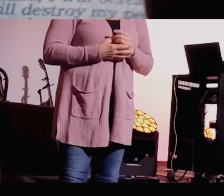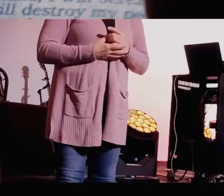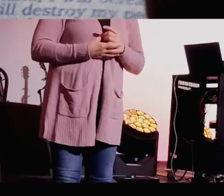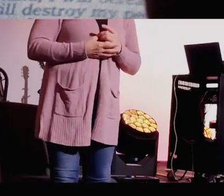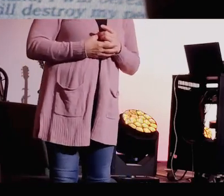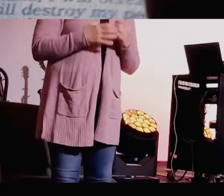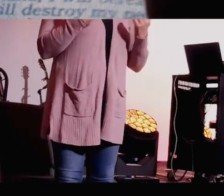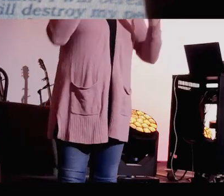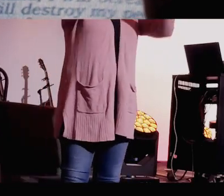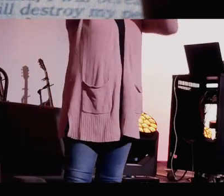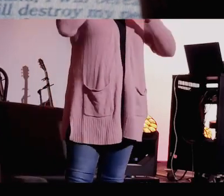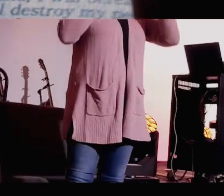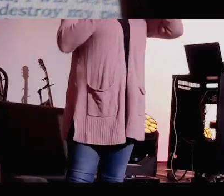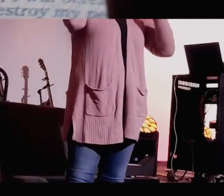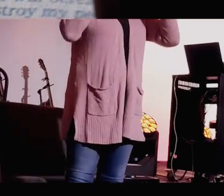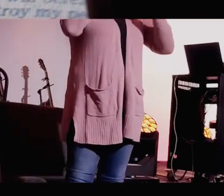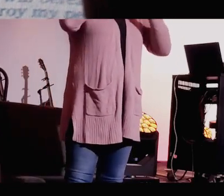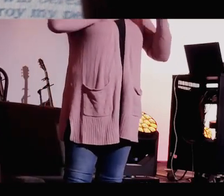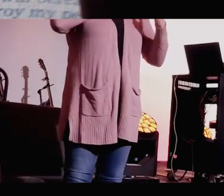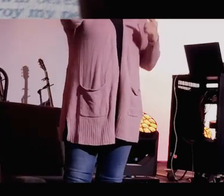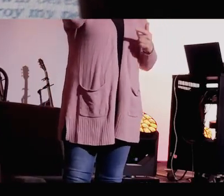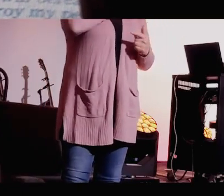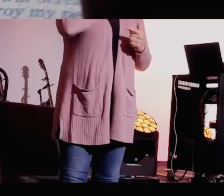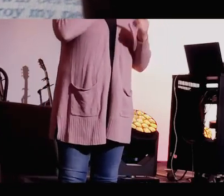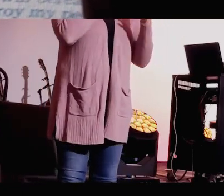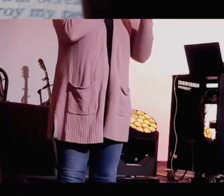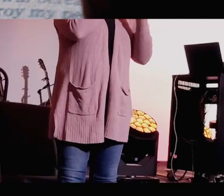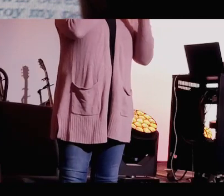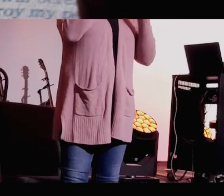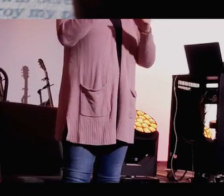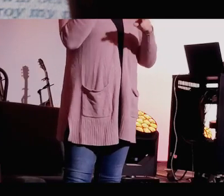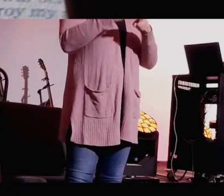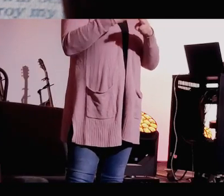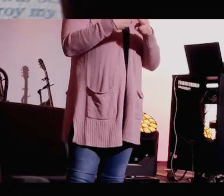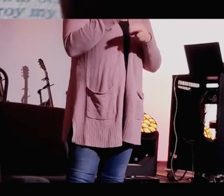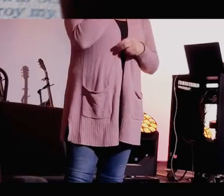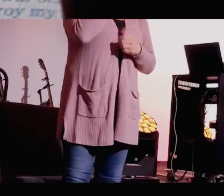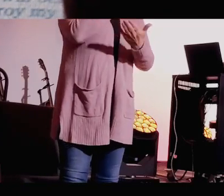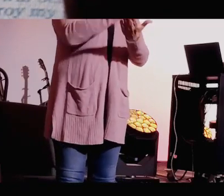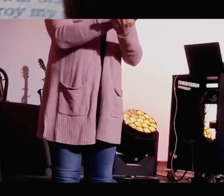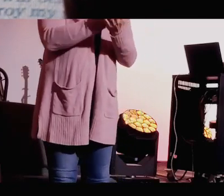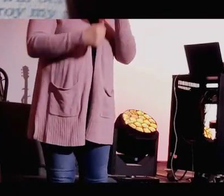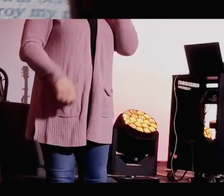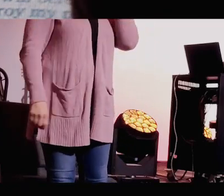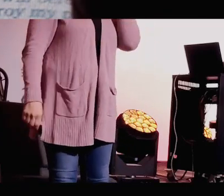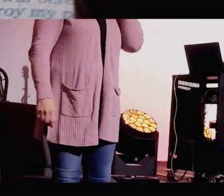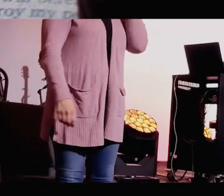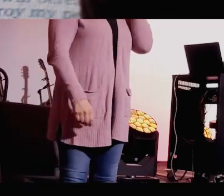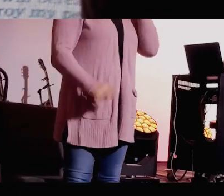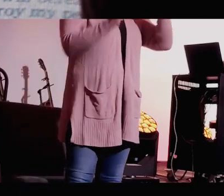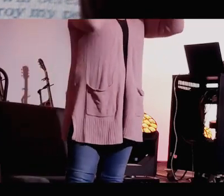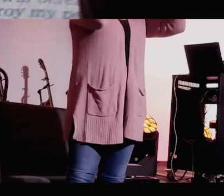and bring balance to my soul. In Jesus' mighty name. Amen.